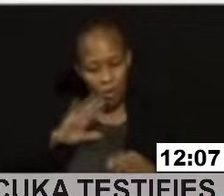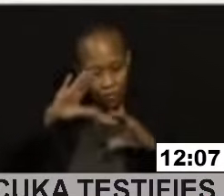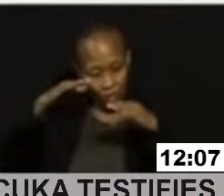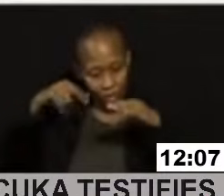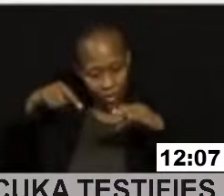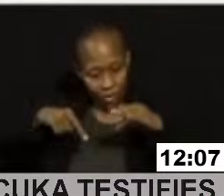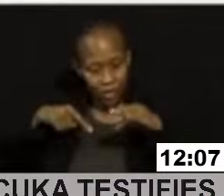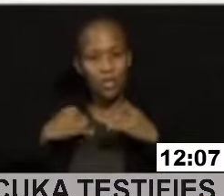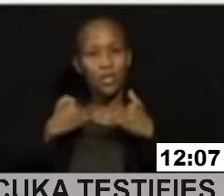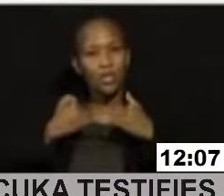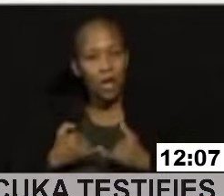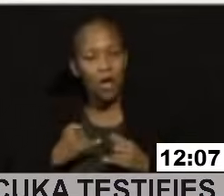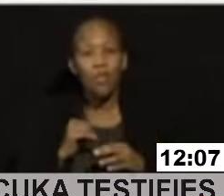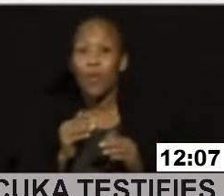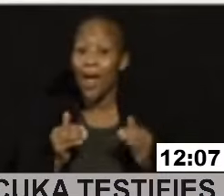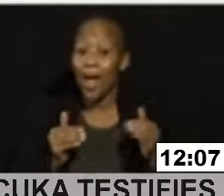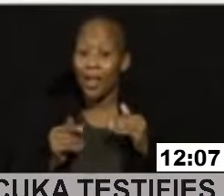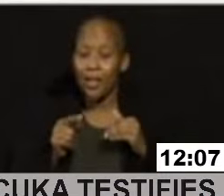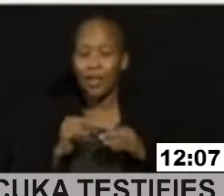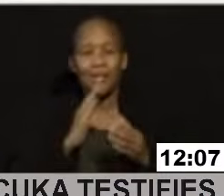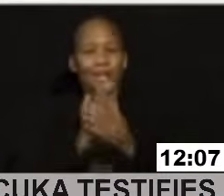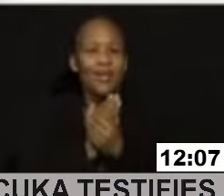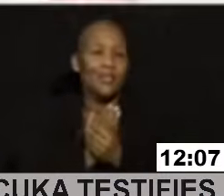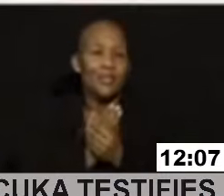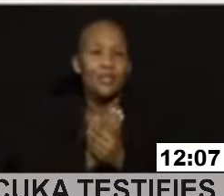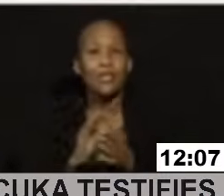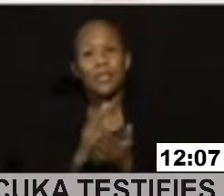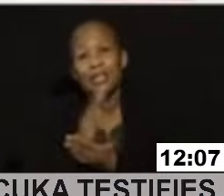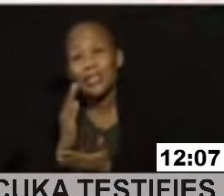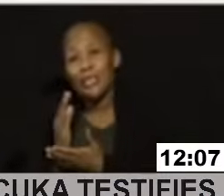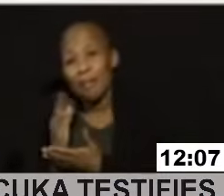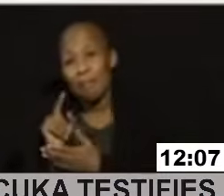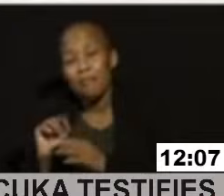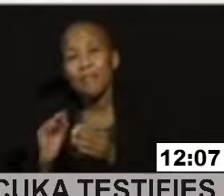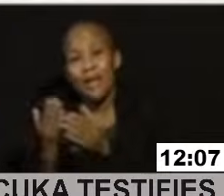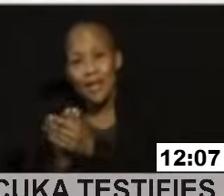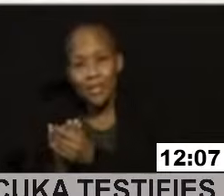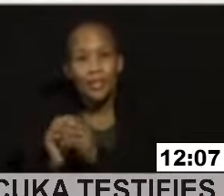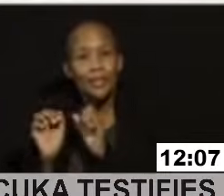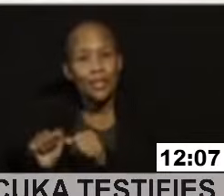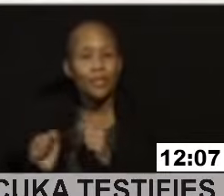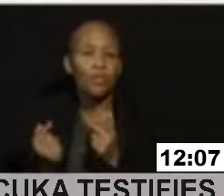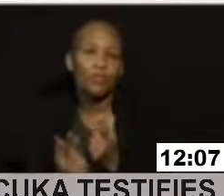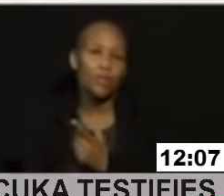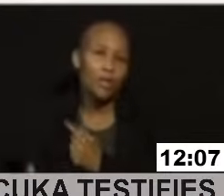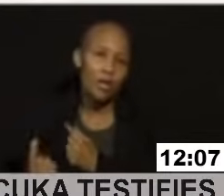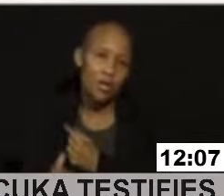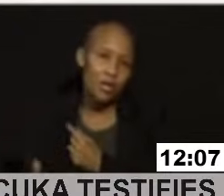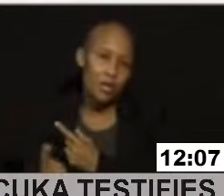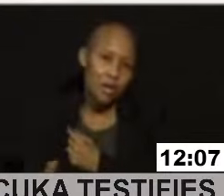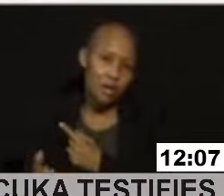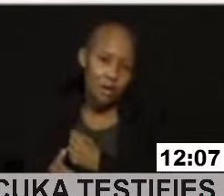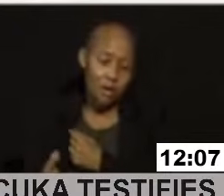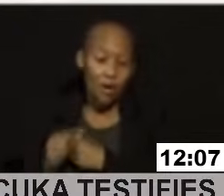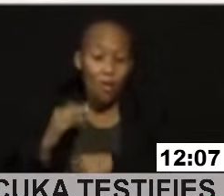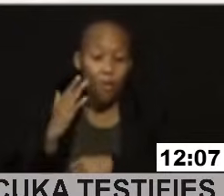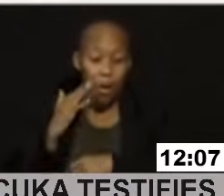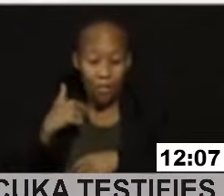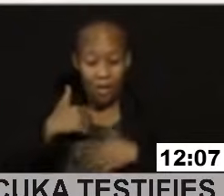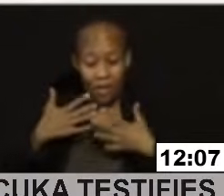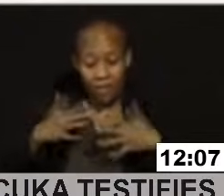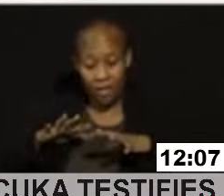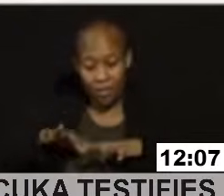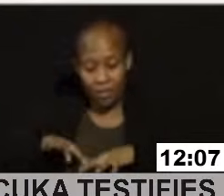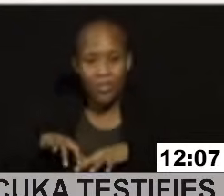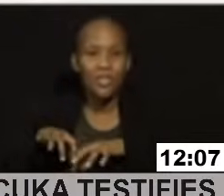not handling those cases. I mean, some of the cases which that unit were dealing with when I took them over will